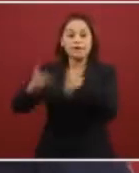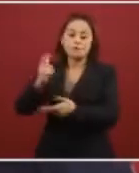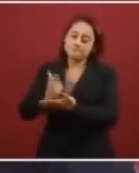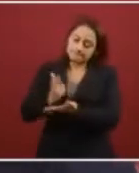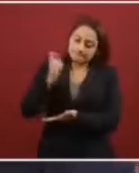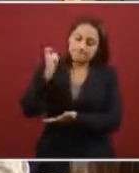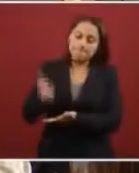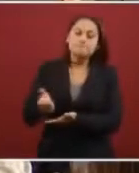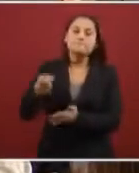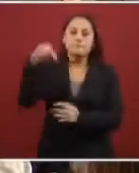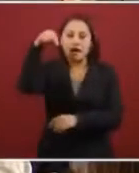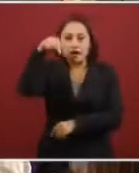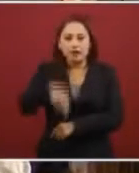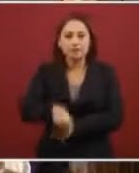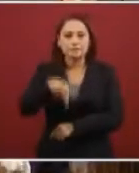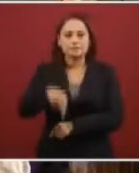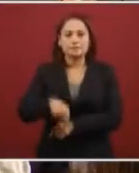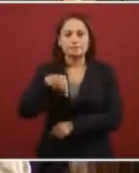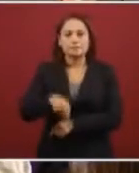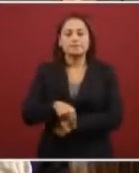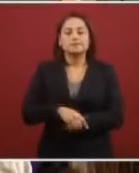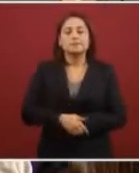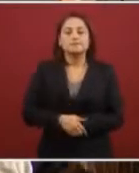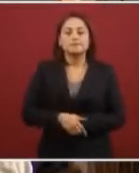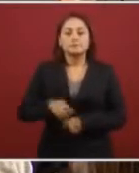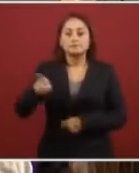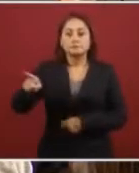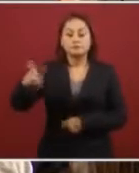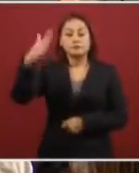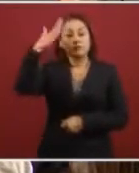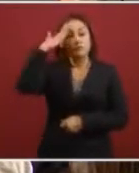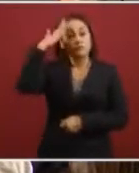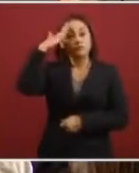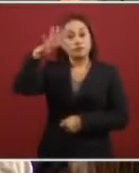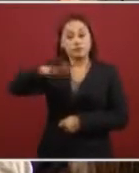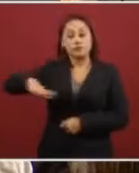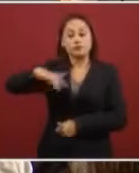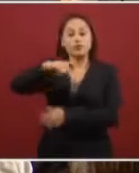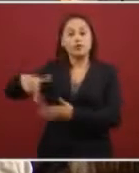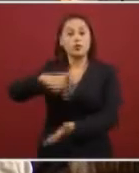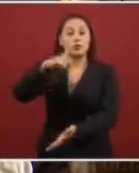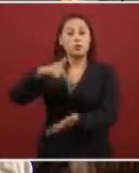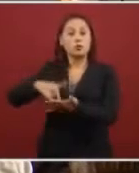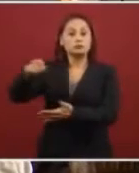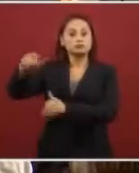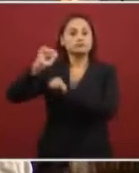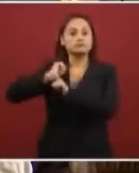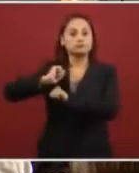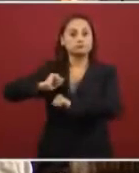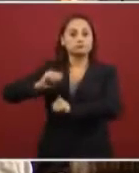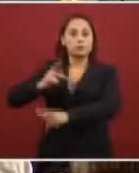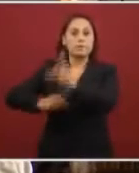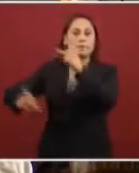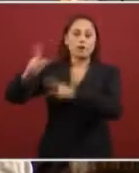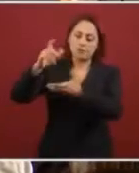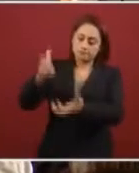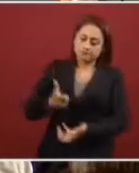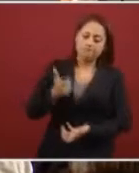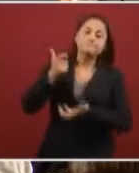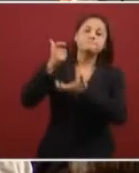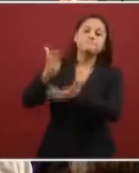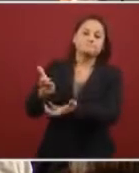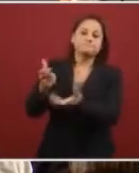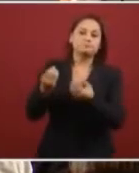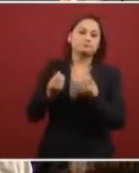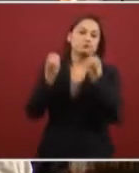authorities de esos municipios of these municipalities. Y les puedo decir en esos municipios and